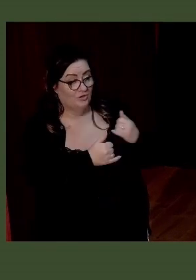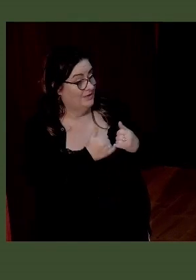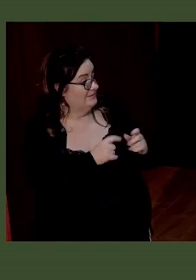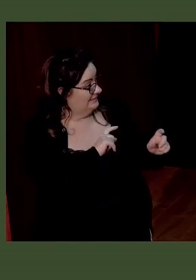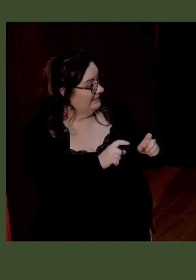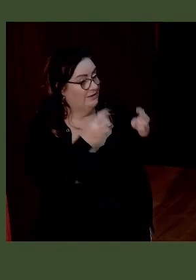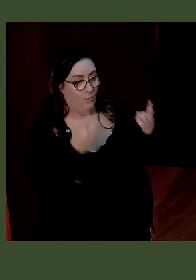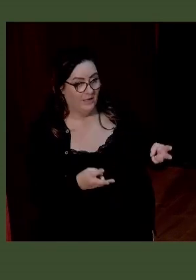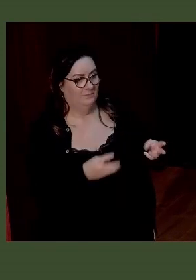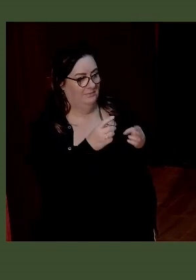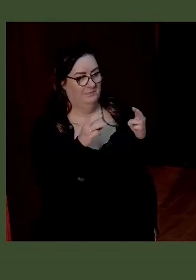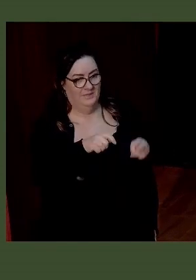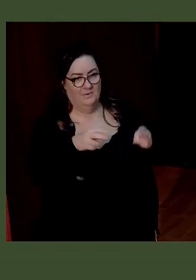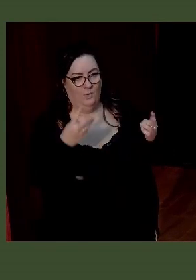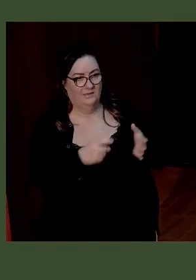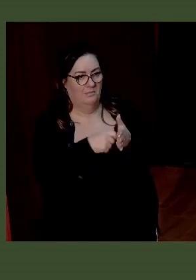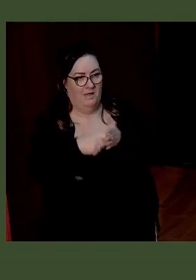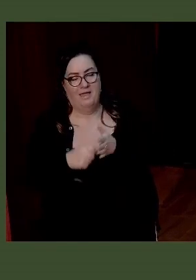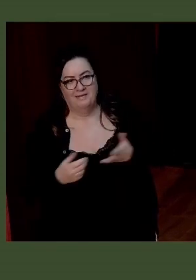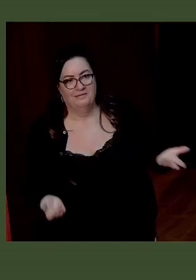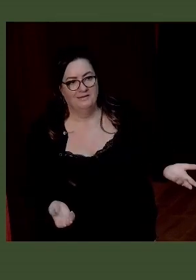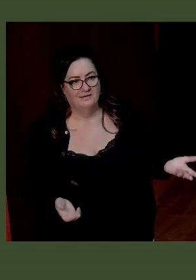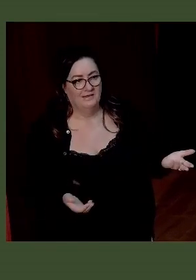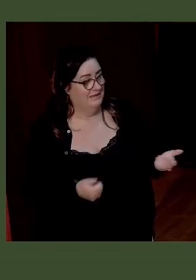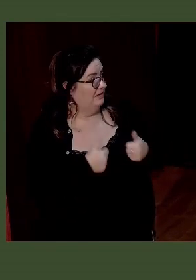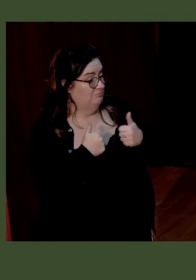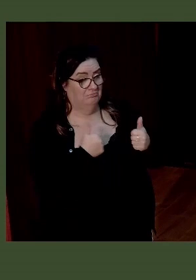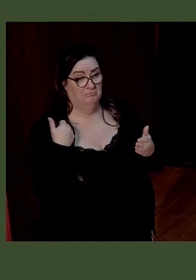greatly in demand and that they have stood the test well.